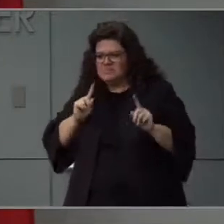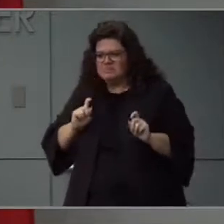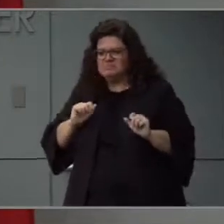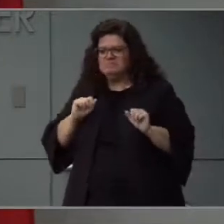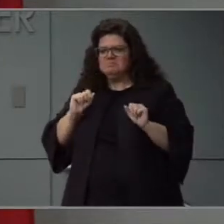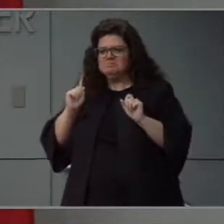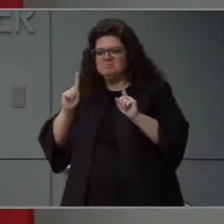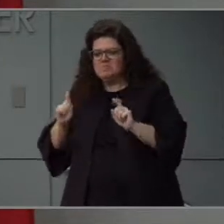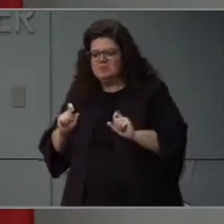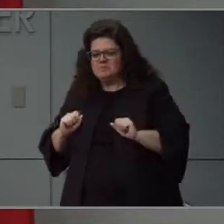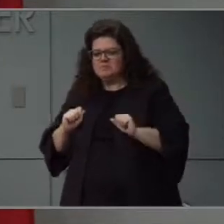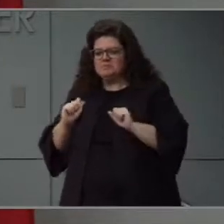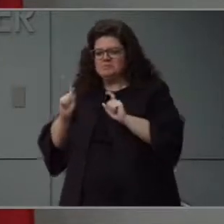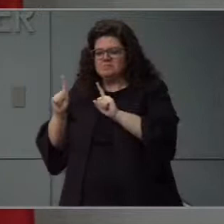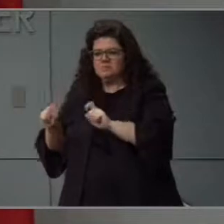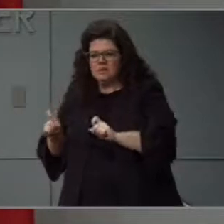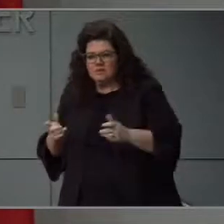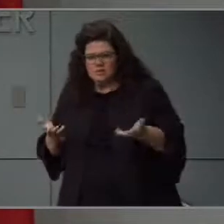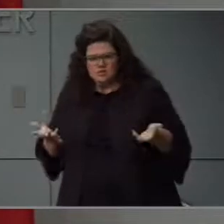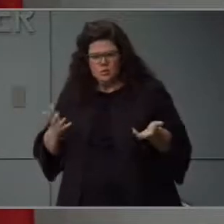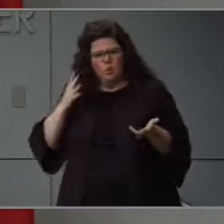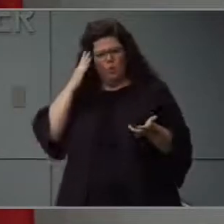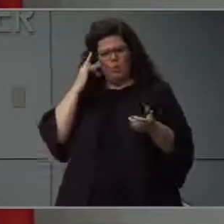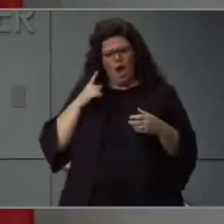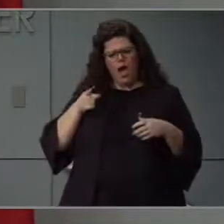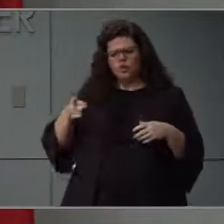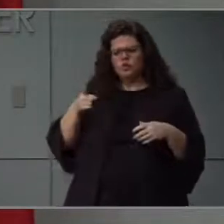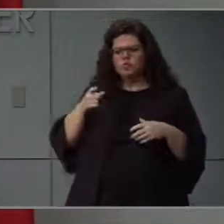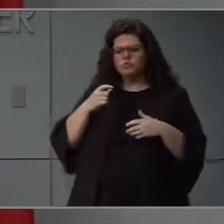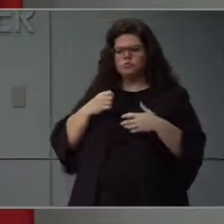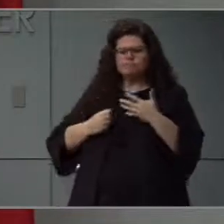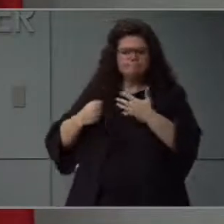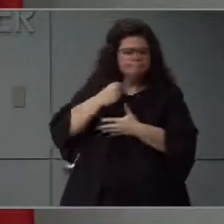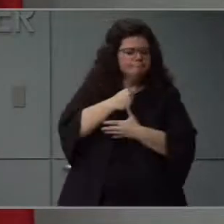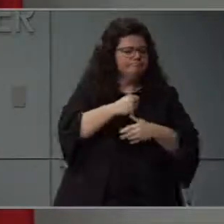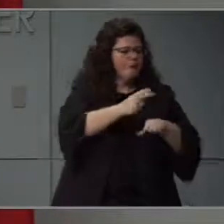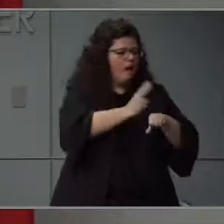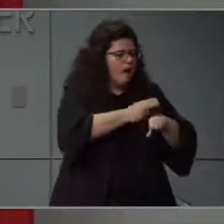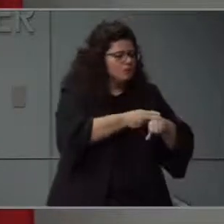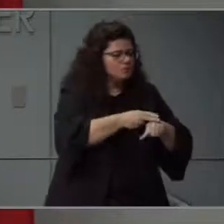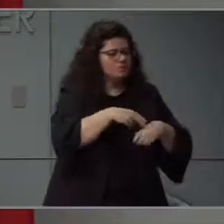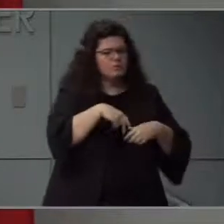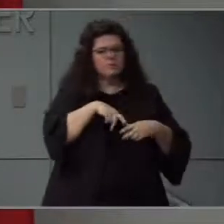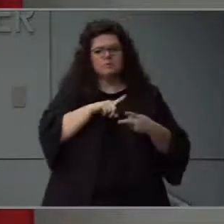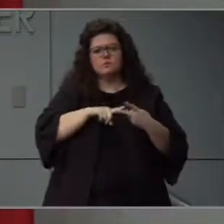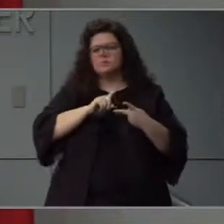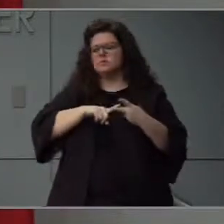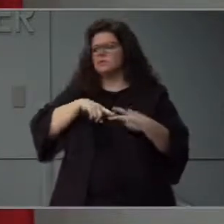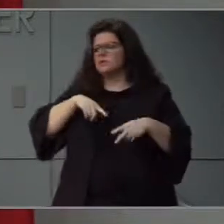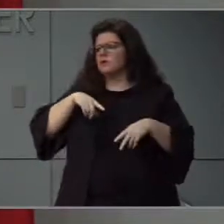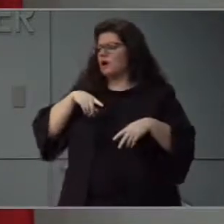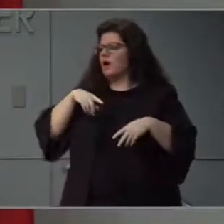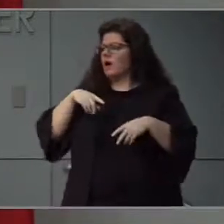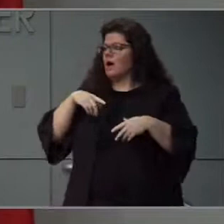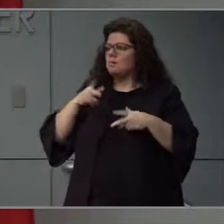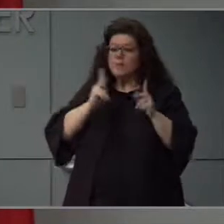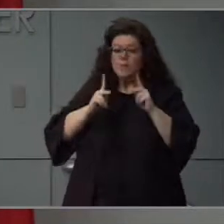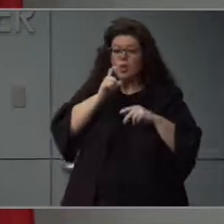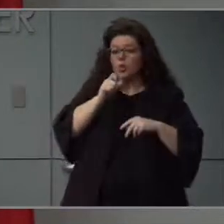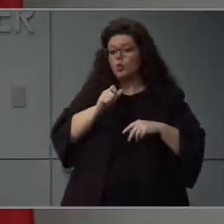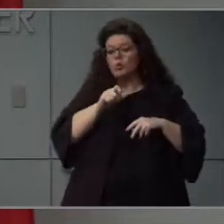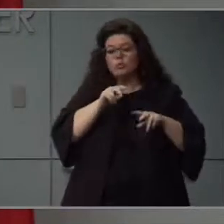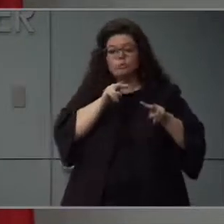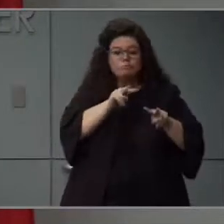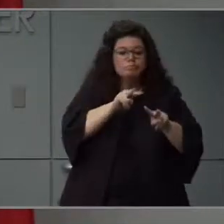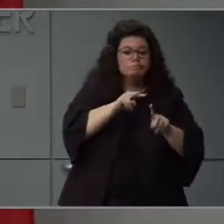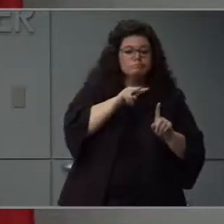the asymptomatic versus symptomatic cases, hospitalizations, demographic data, or testing for people on community supervision?